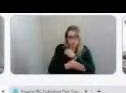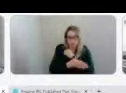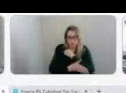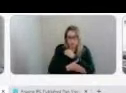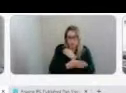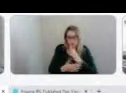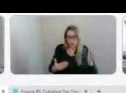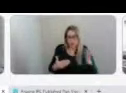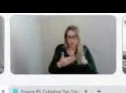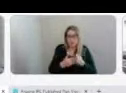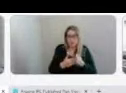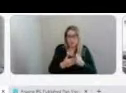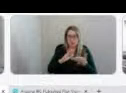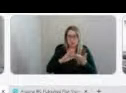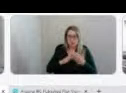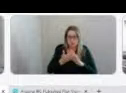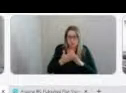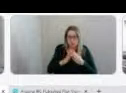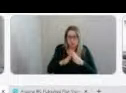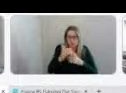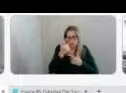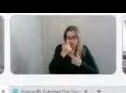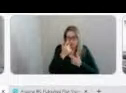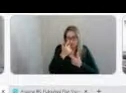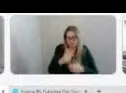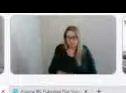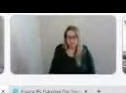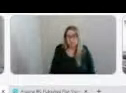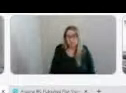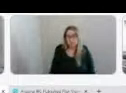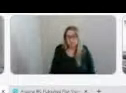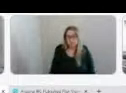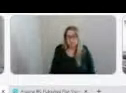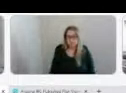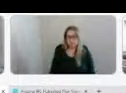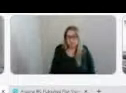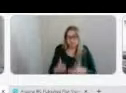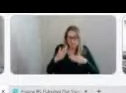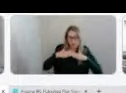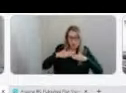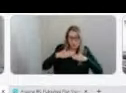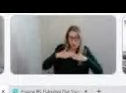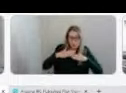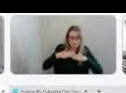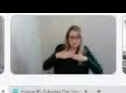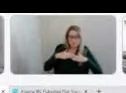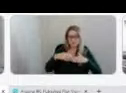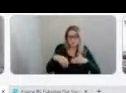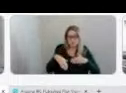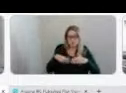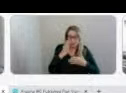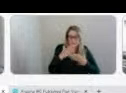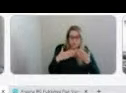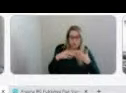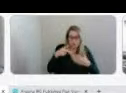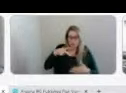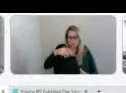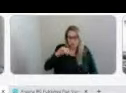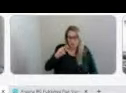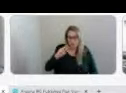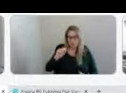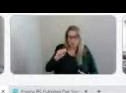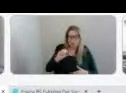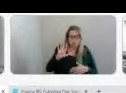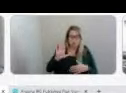violation of the community of interest at least put the small part of pima that is